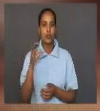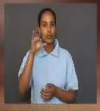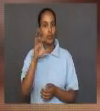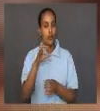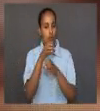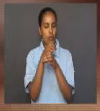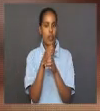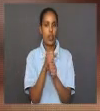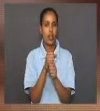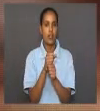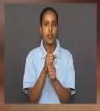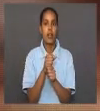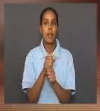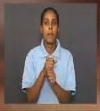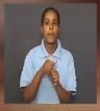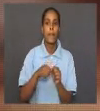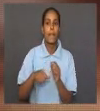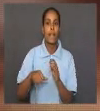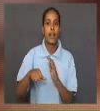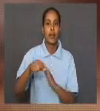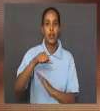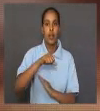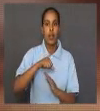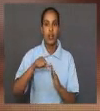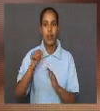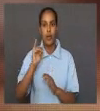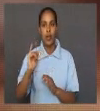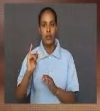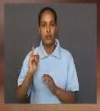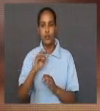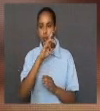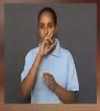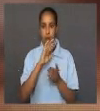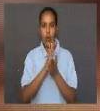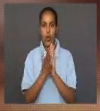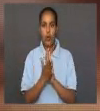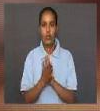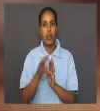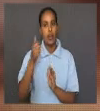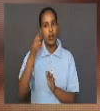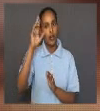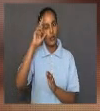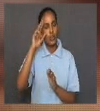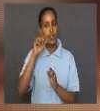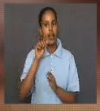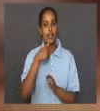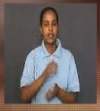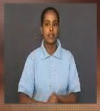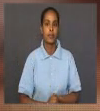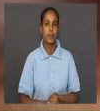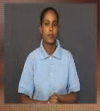also contain ionizable hydrogen in order to be called an Arrhenius acid.